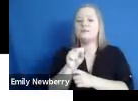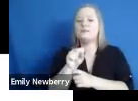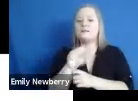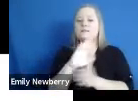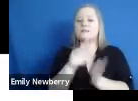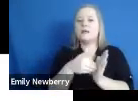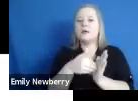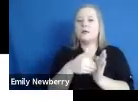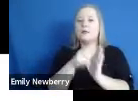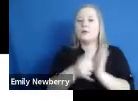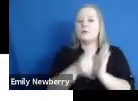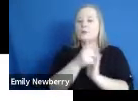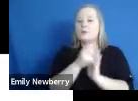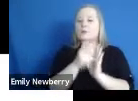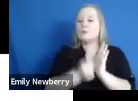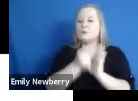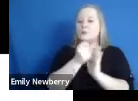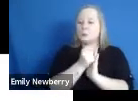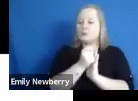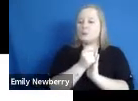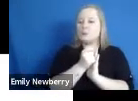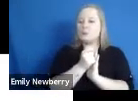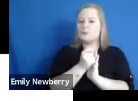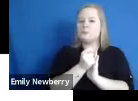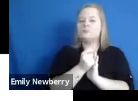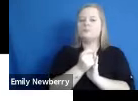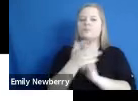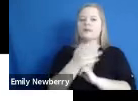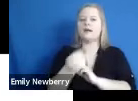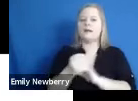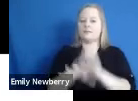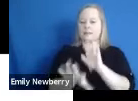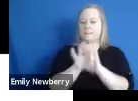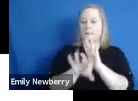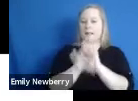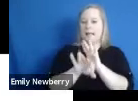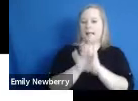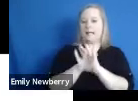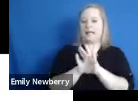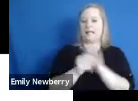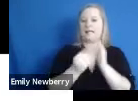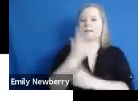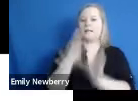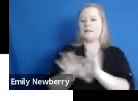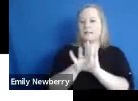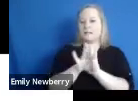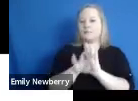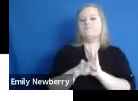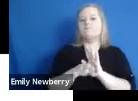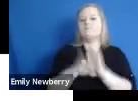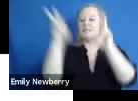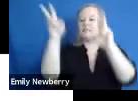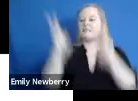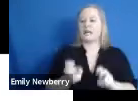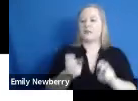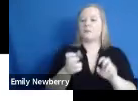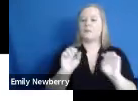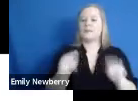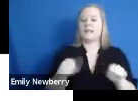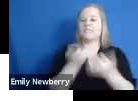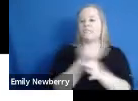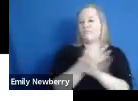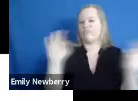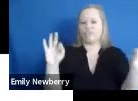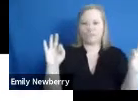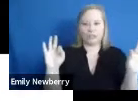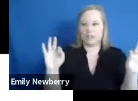YouTube channel. And then the Southwest Plant Selector app is available for download for free on the iPhone. And it's searchable by